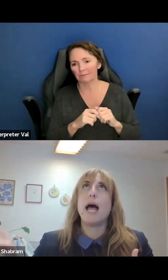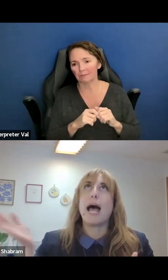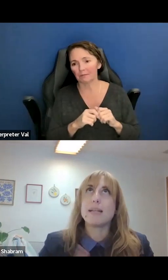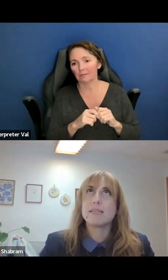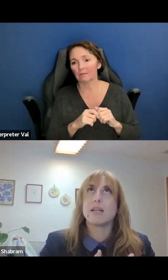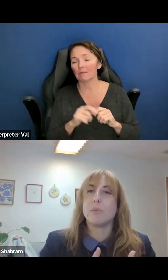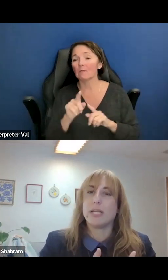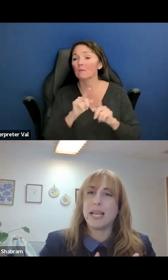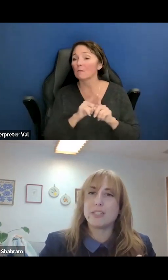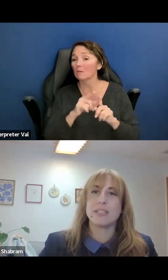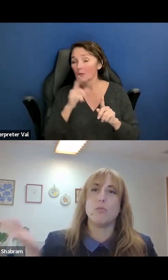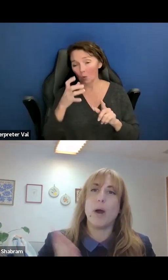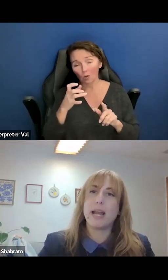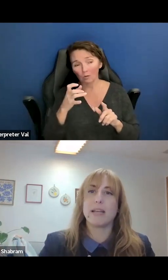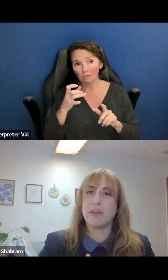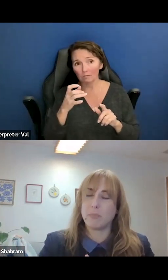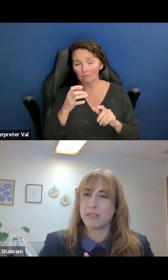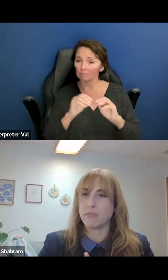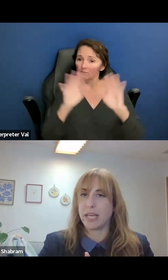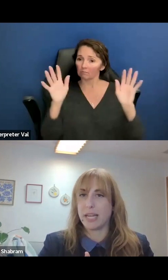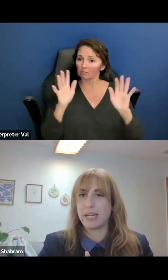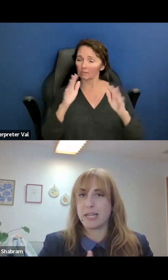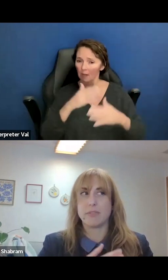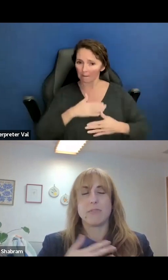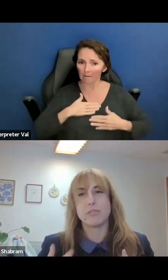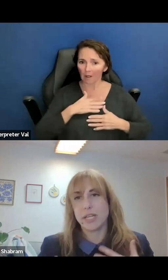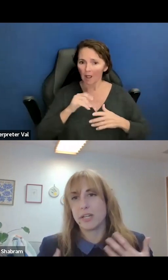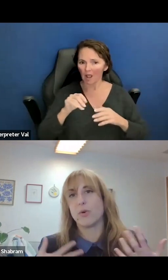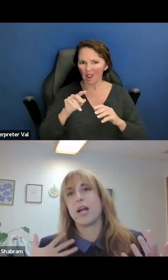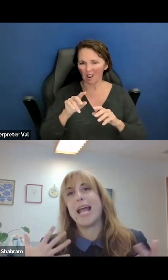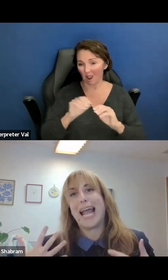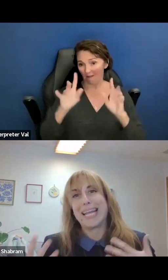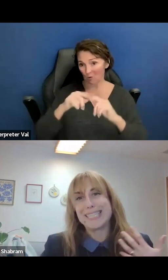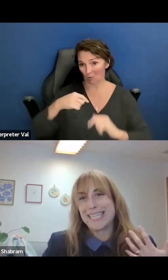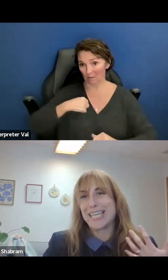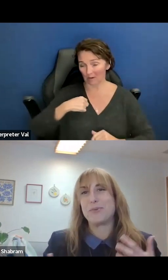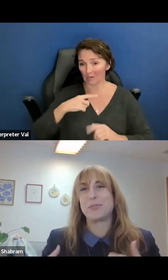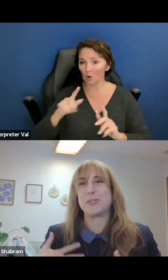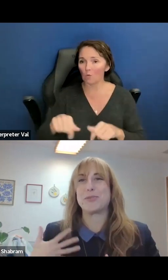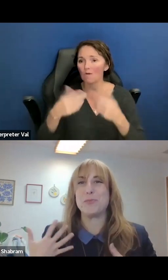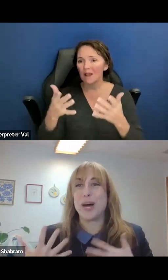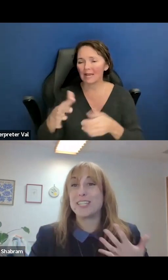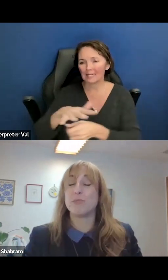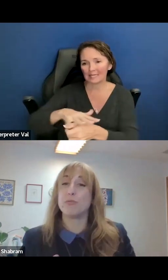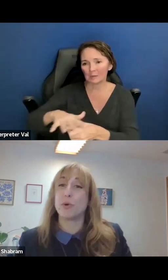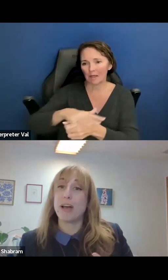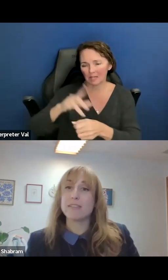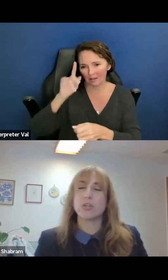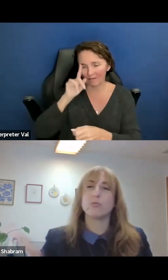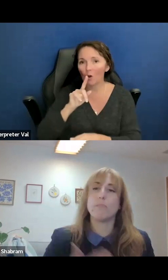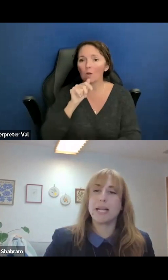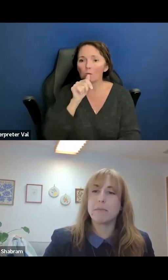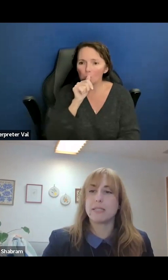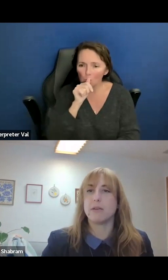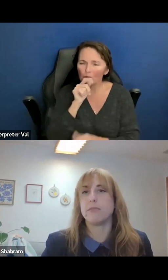so as a community agency, when I have found myself getting kind of like frustrated or antsy or just wanting to move forward